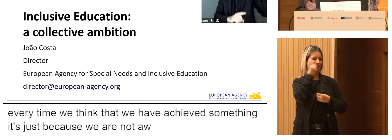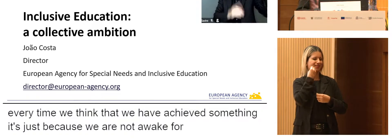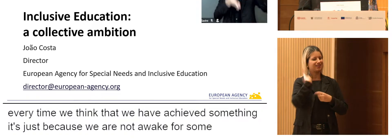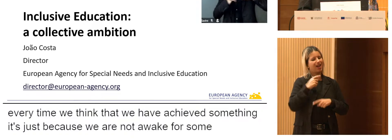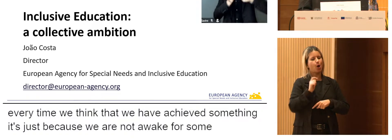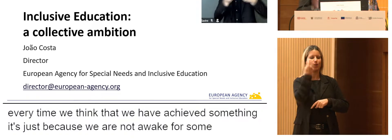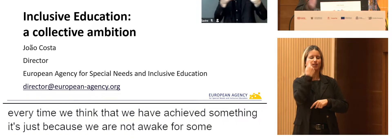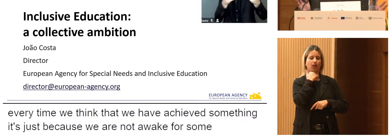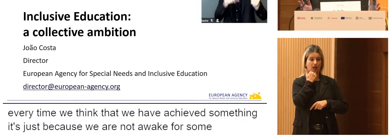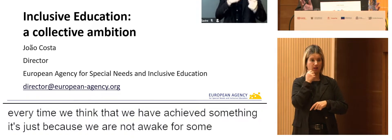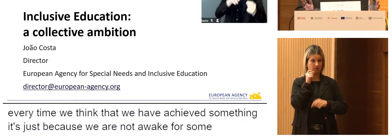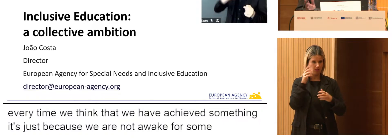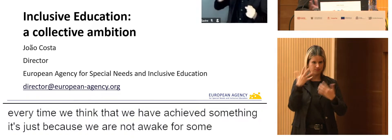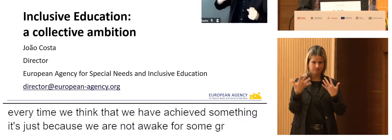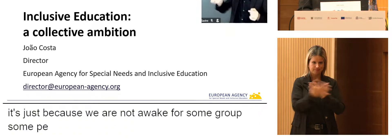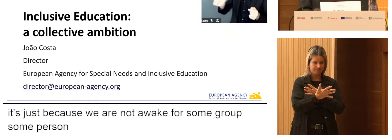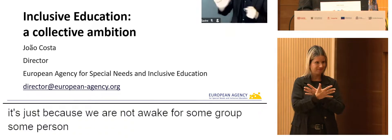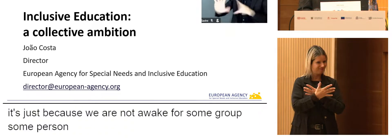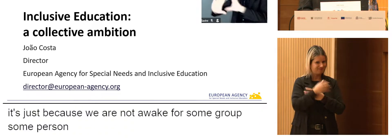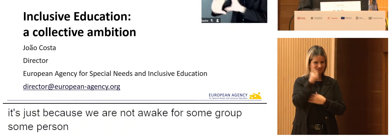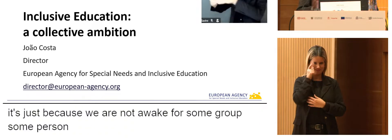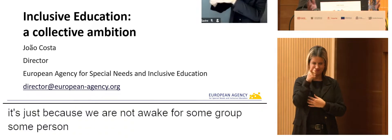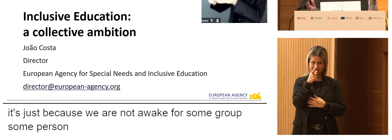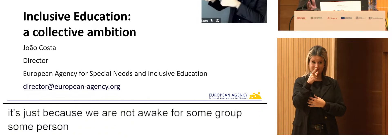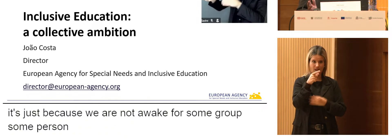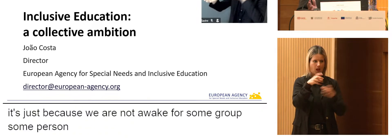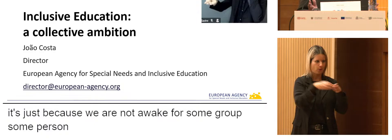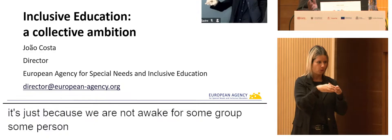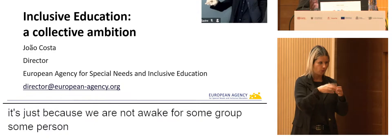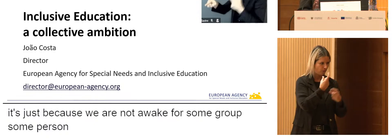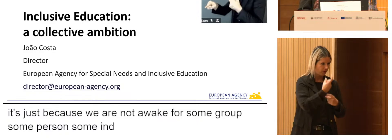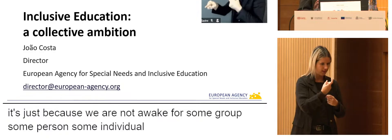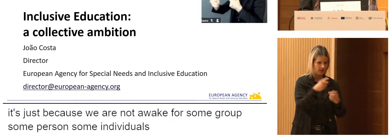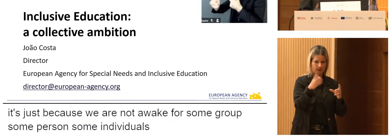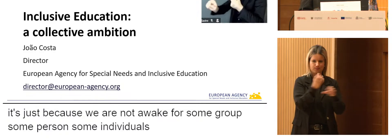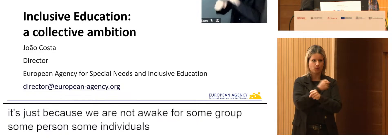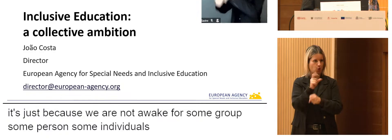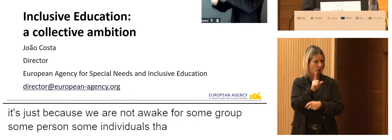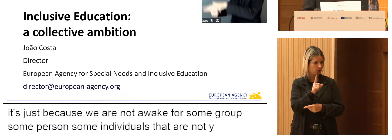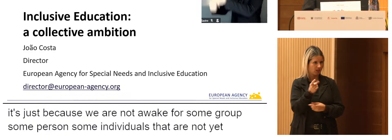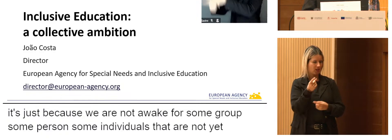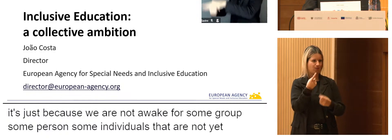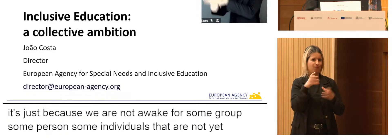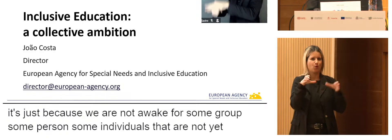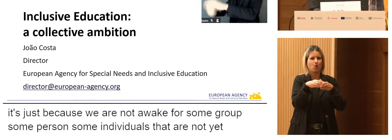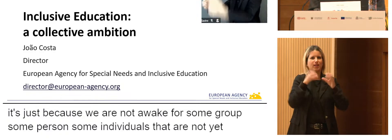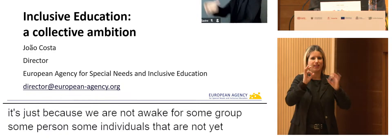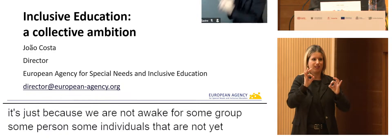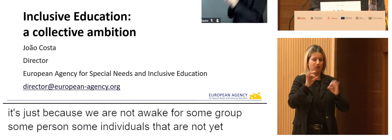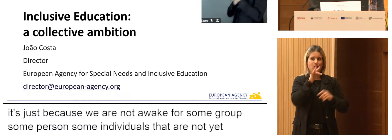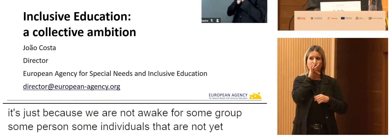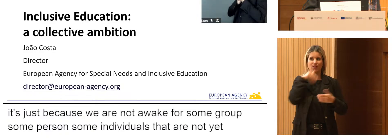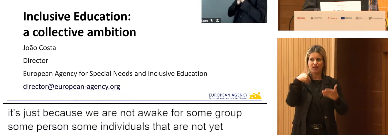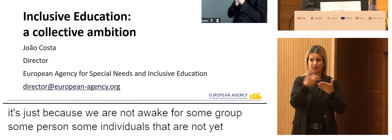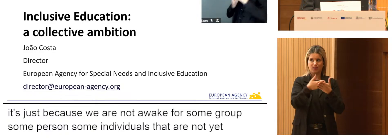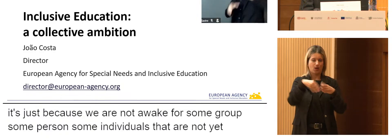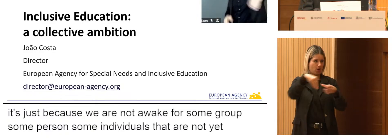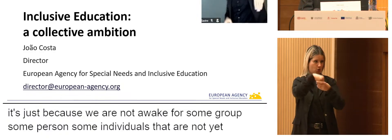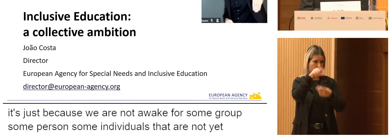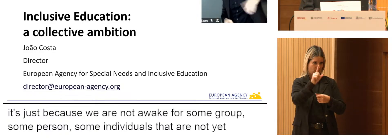group, some person, some individuals that are not yet included.